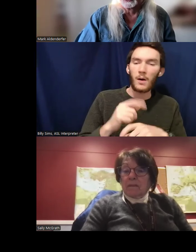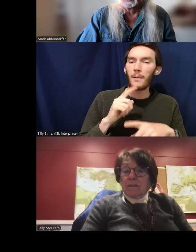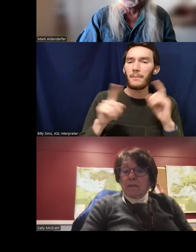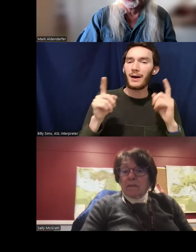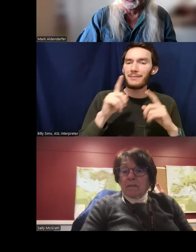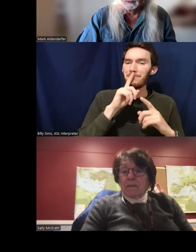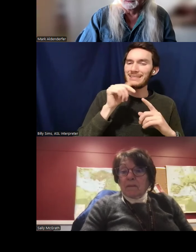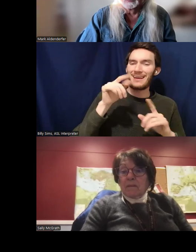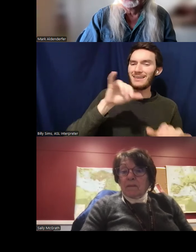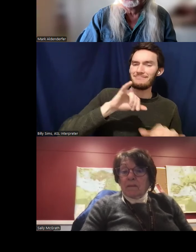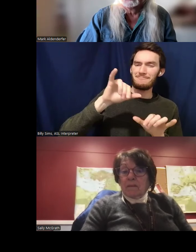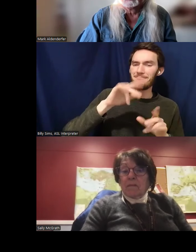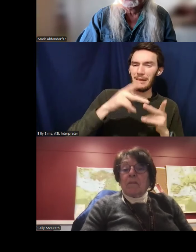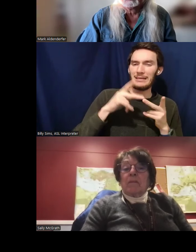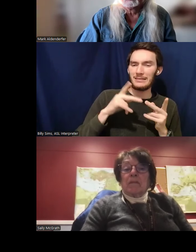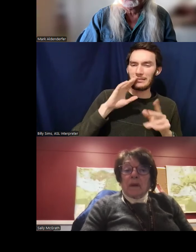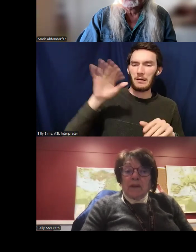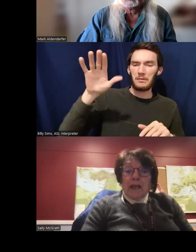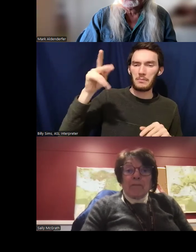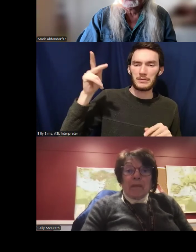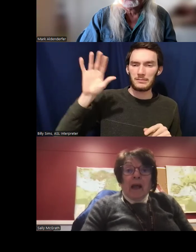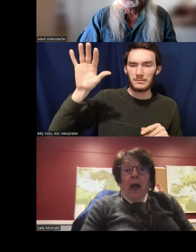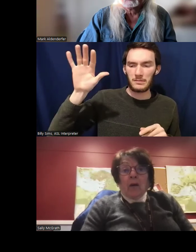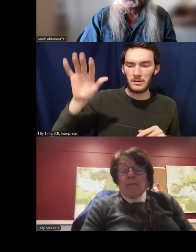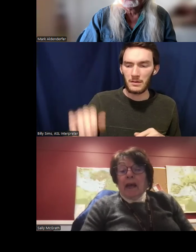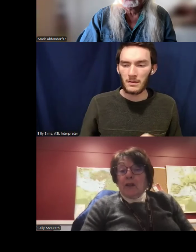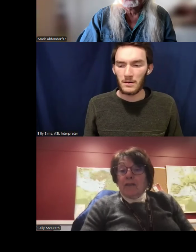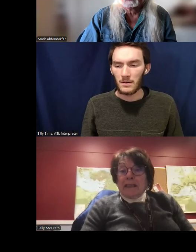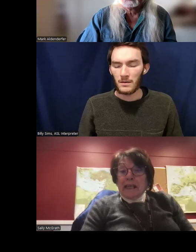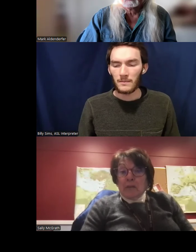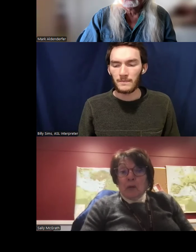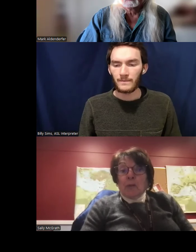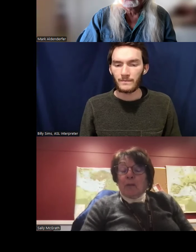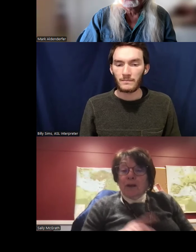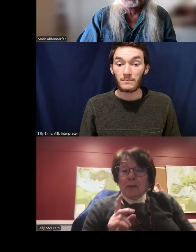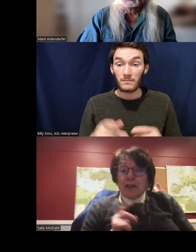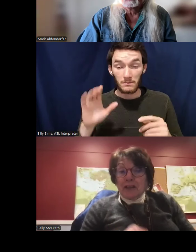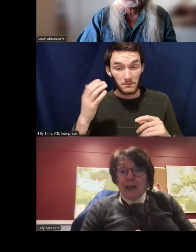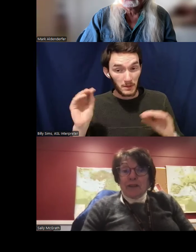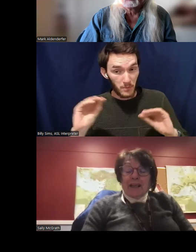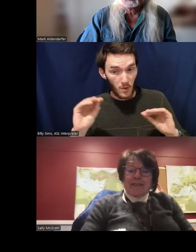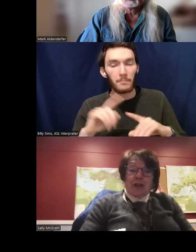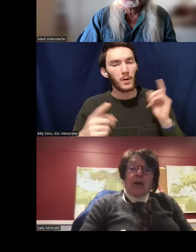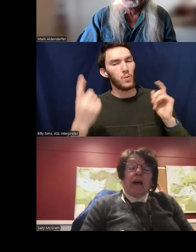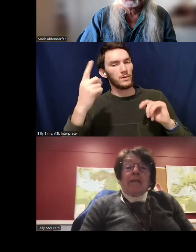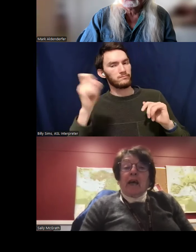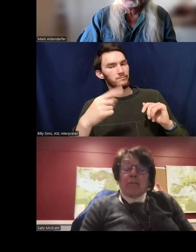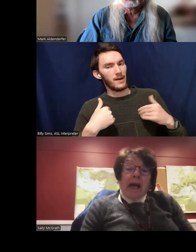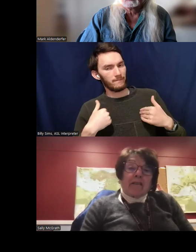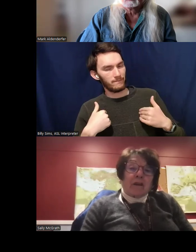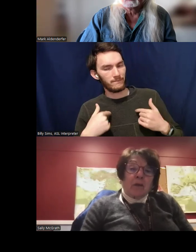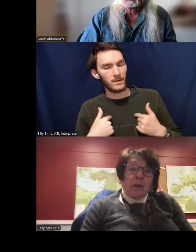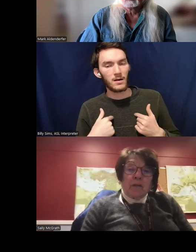elsewhere in terms of where this is. Okay. Well, I don't see any more, but one question I would ask you,